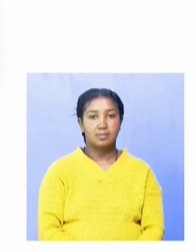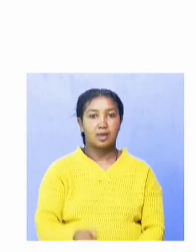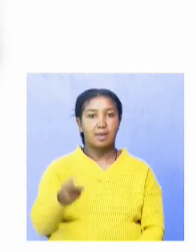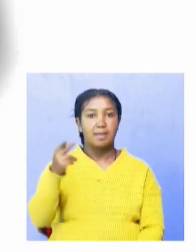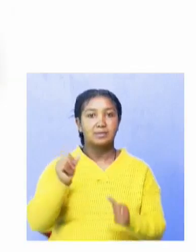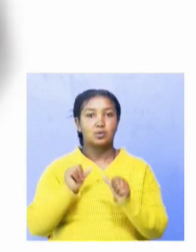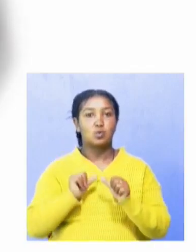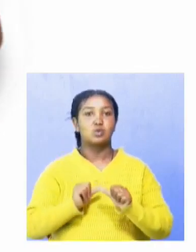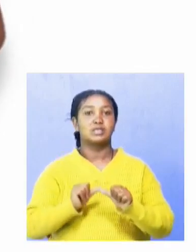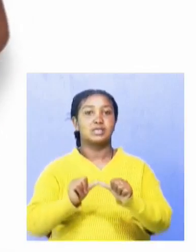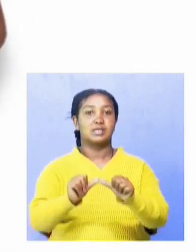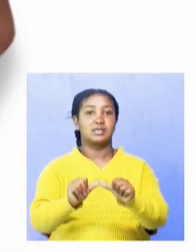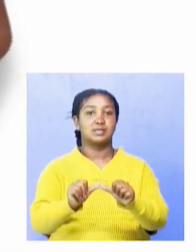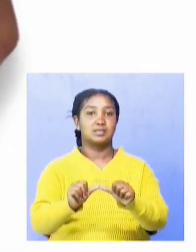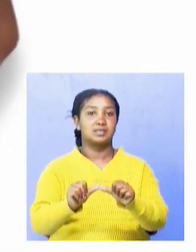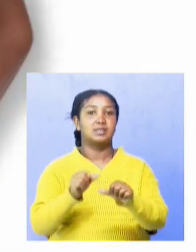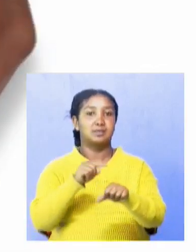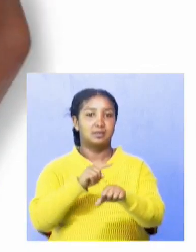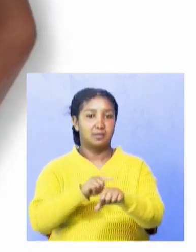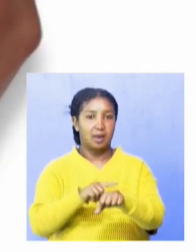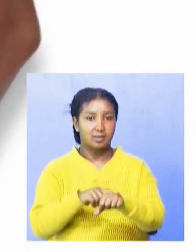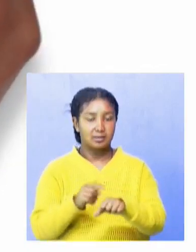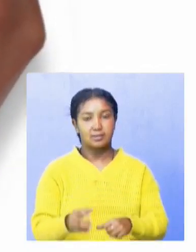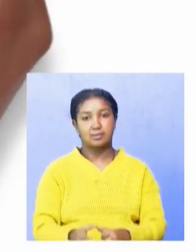Past continuous